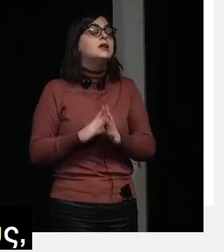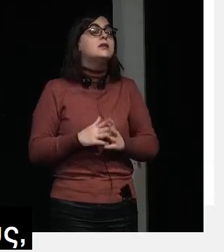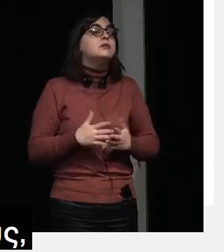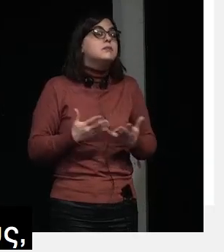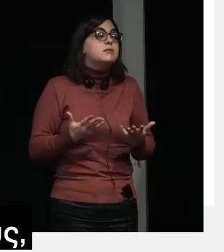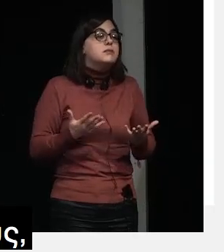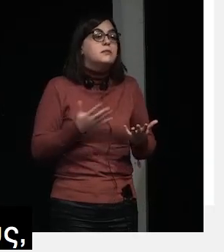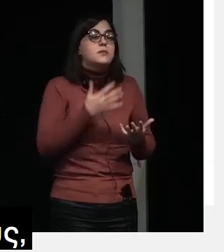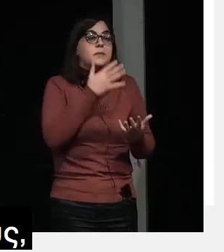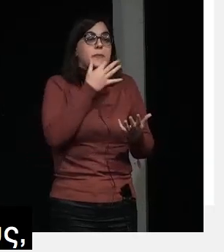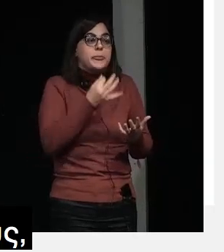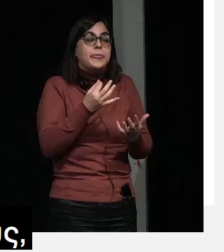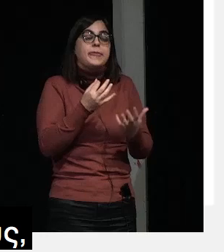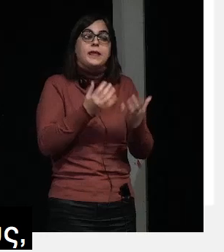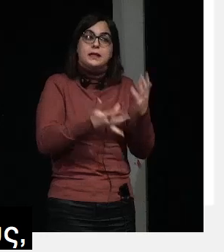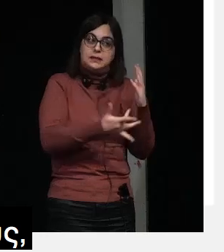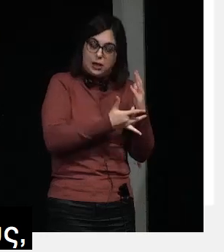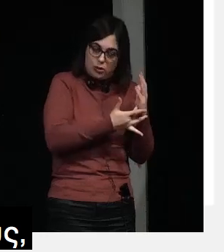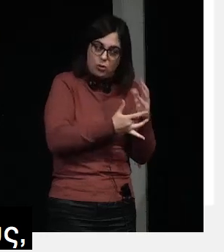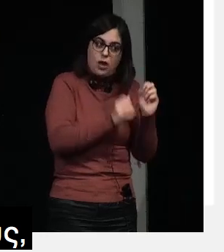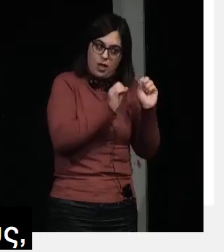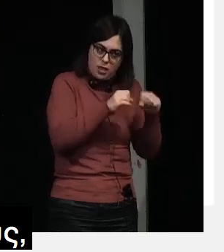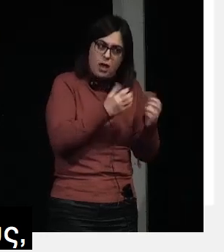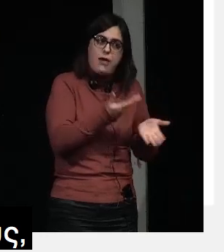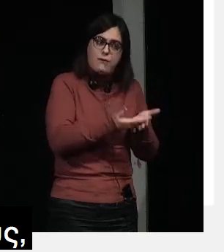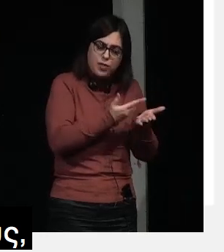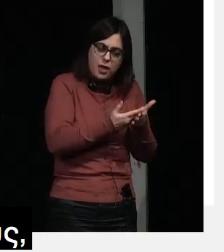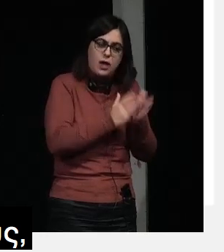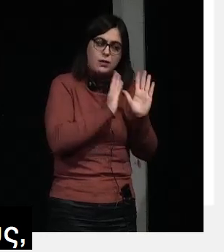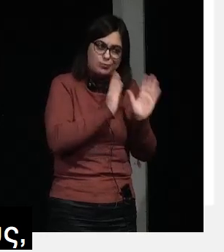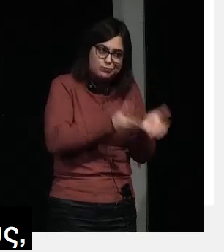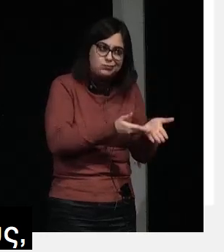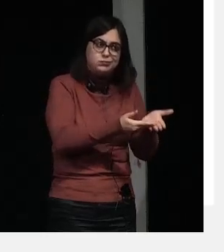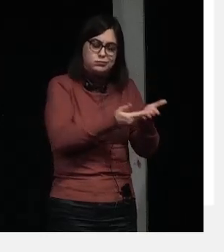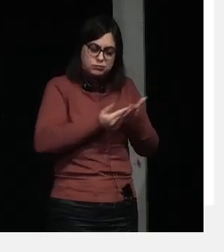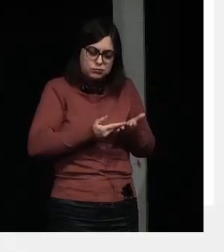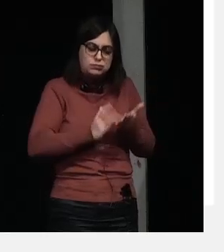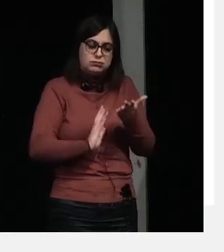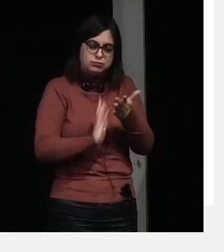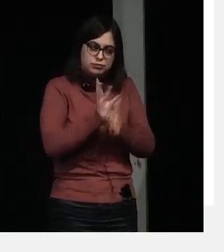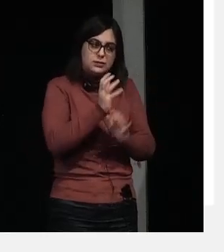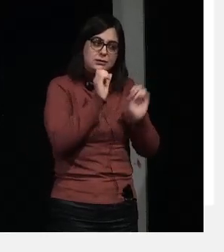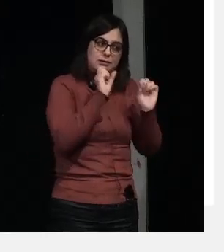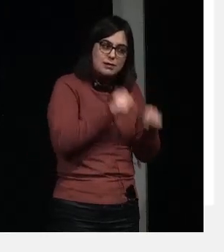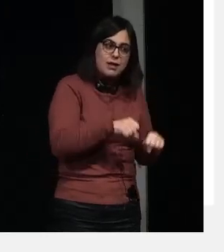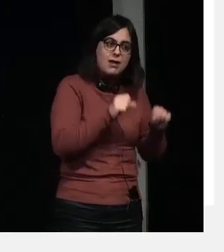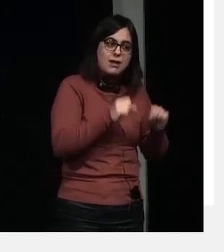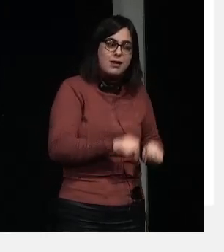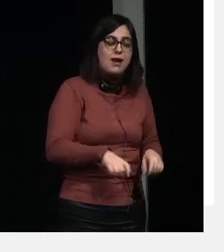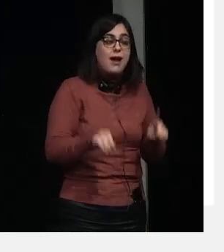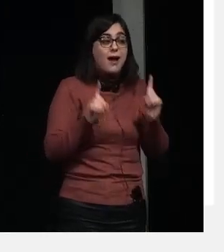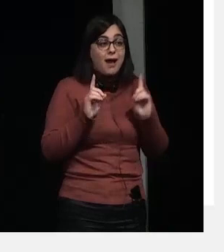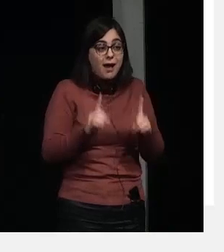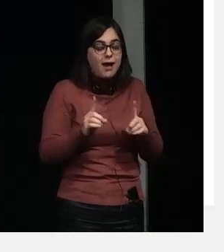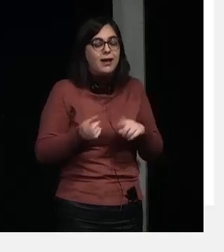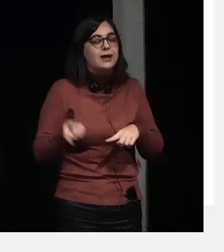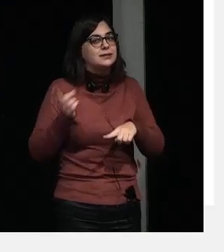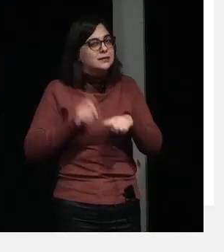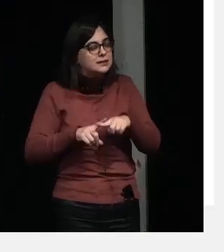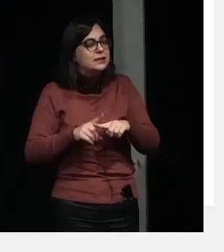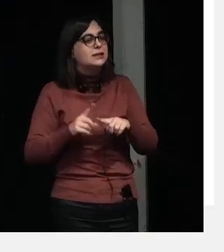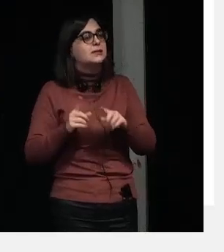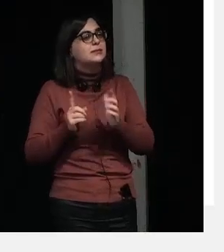as much as technology can be really helpful, and there are really great ways, I also think it's the constant finding